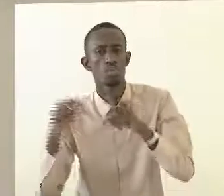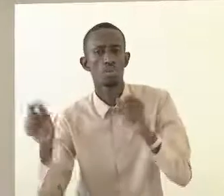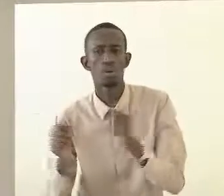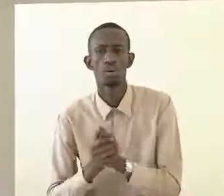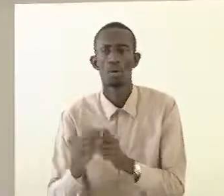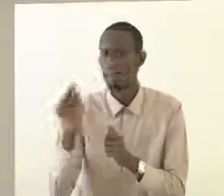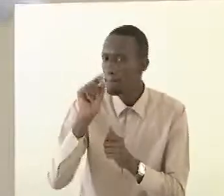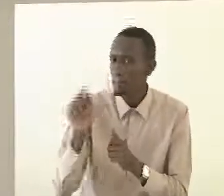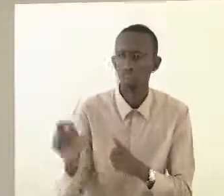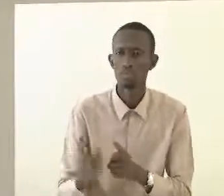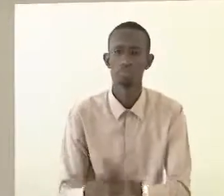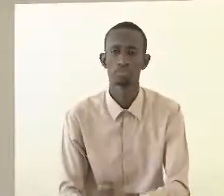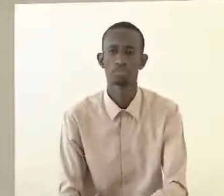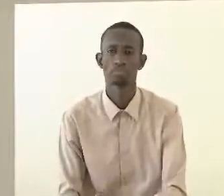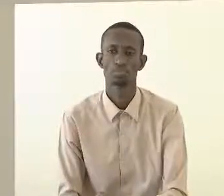of z.